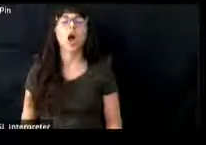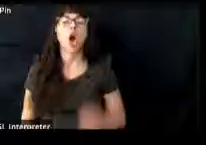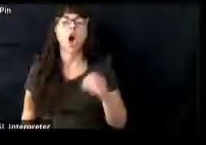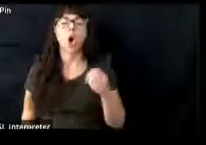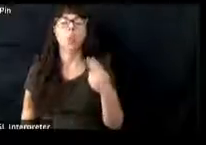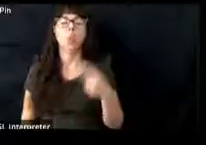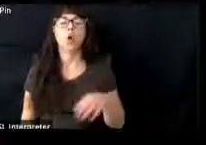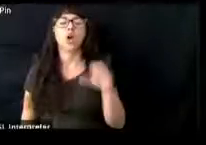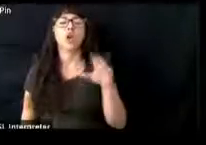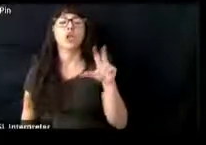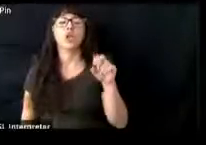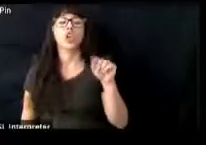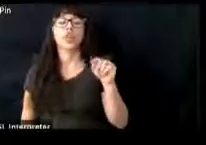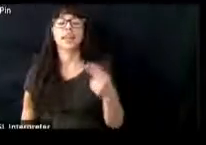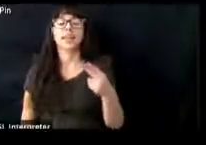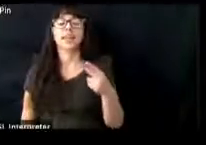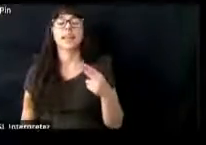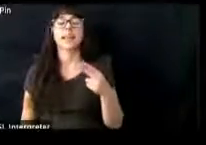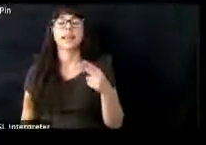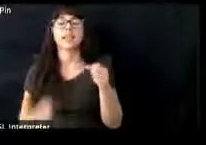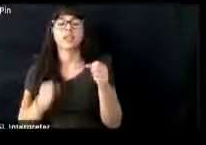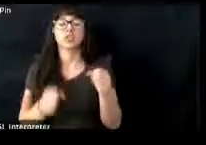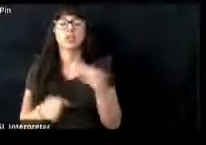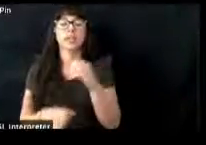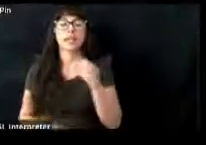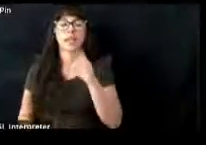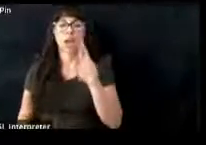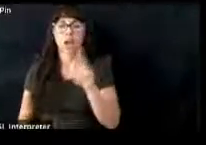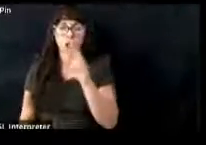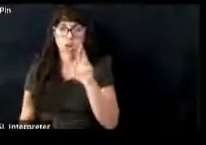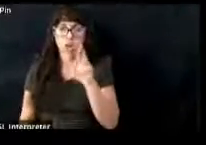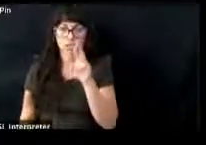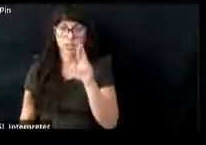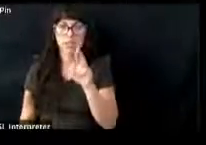30th, it's located on 30th Street and R.